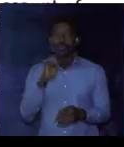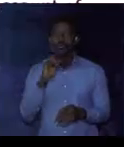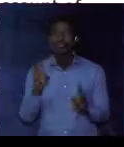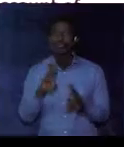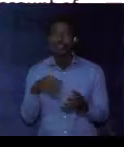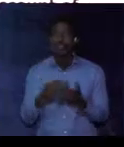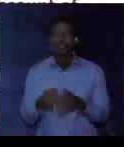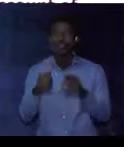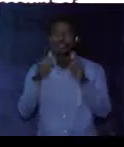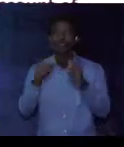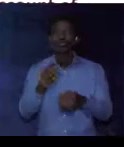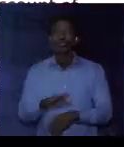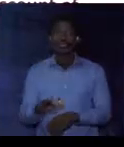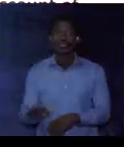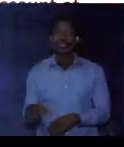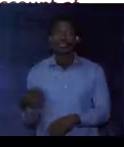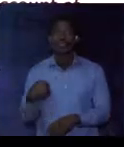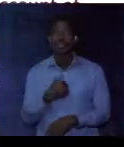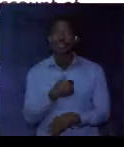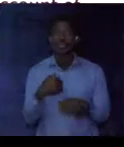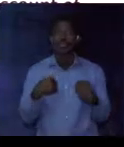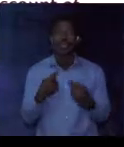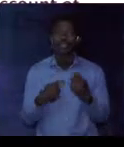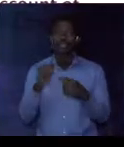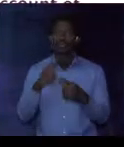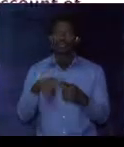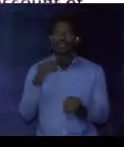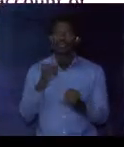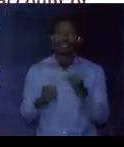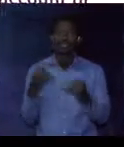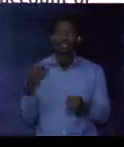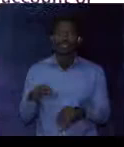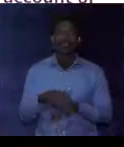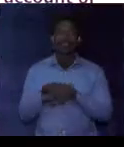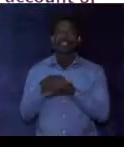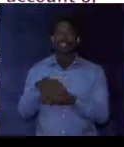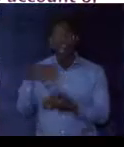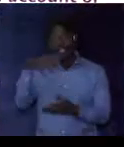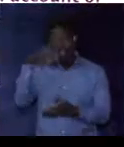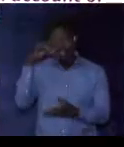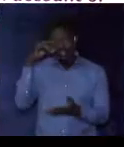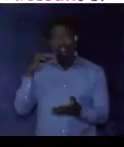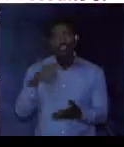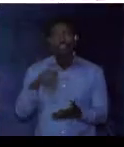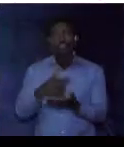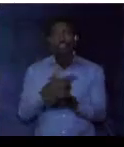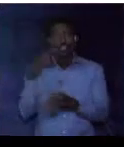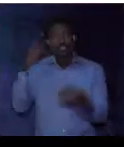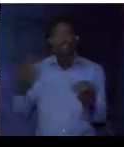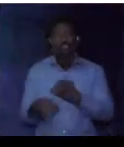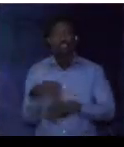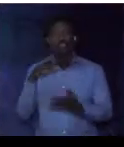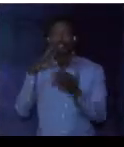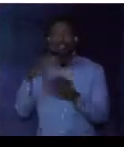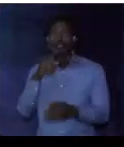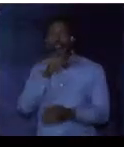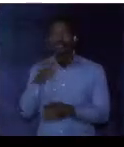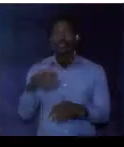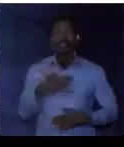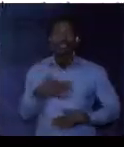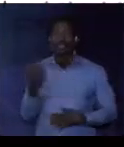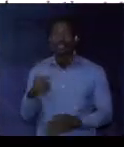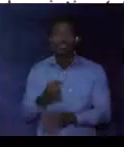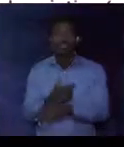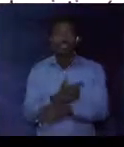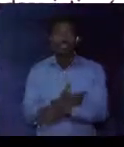you accordingly. Well done, children. We have come to the end of the English Studies lesson for today. Hope you enjoyed the